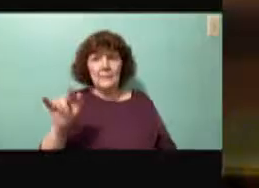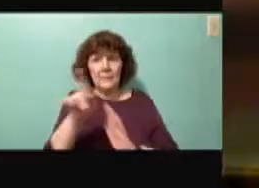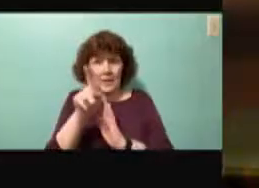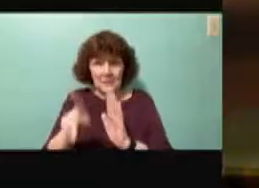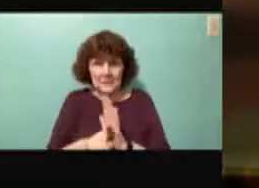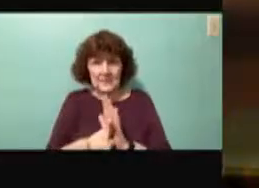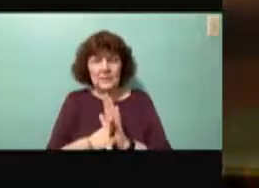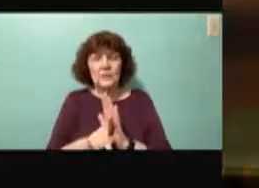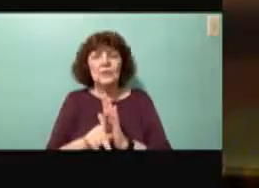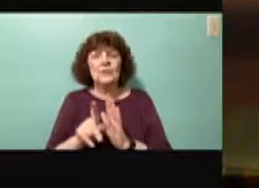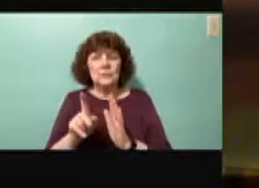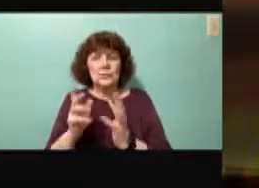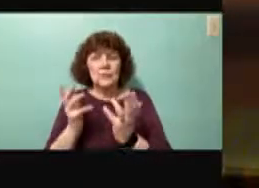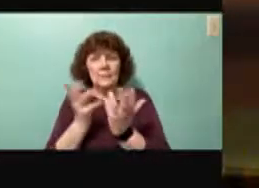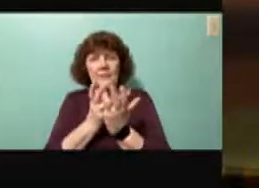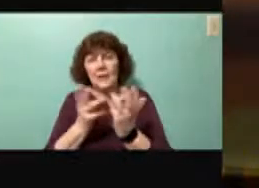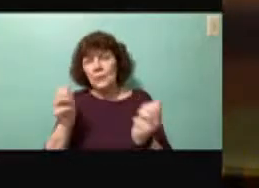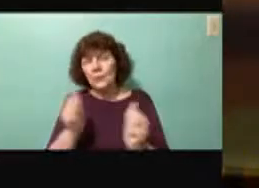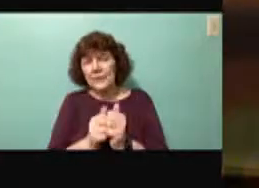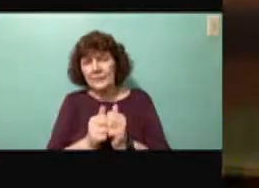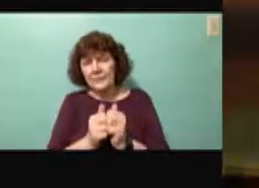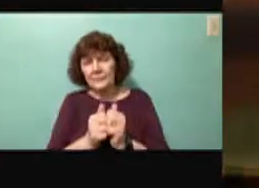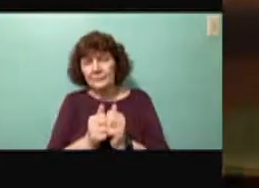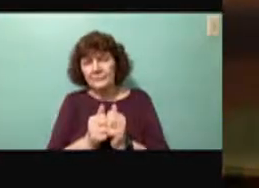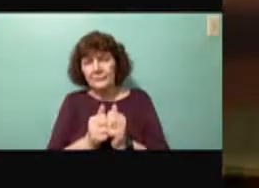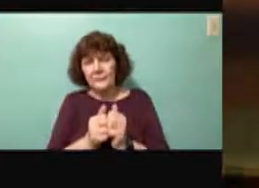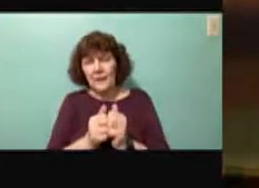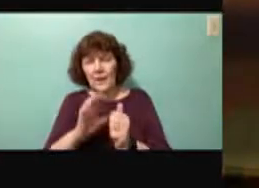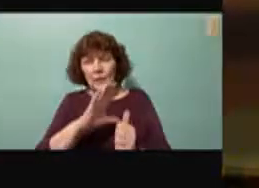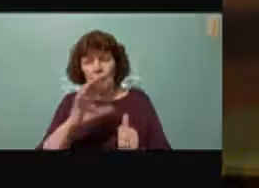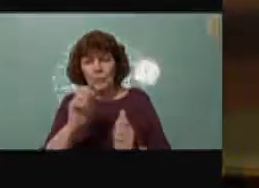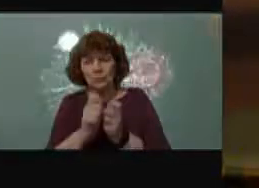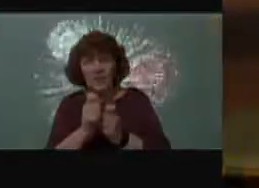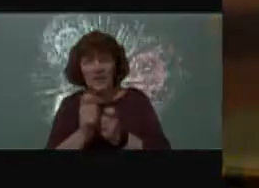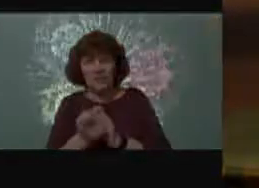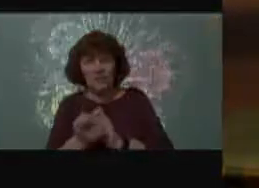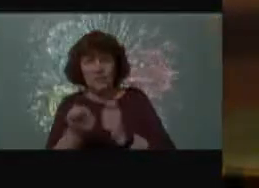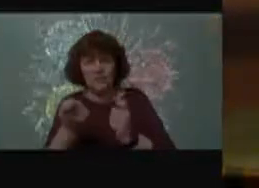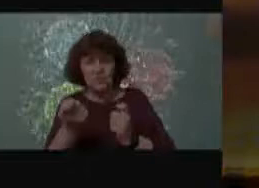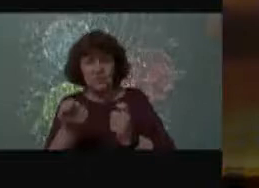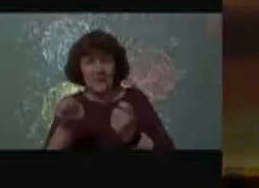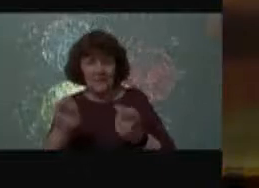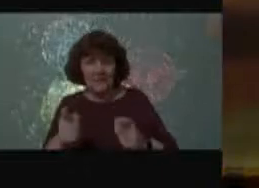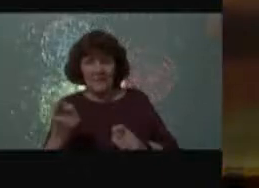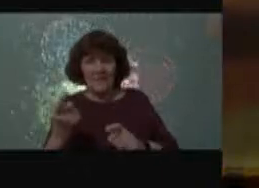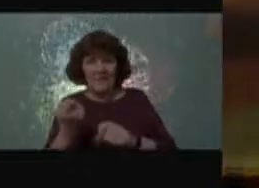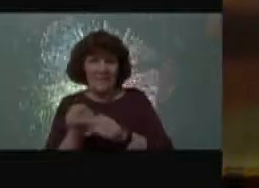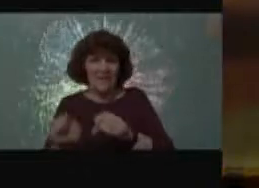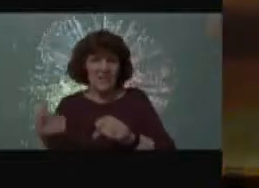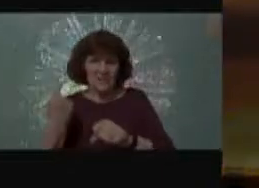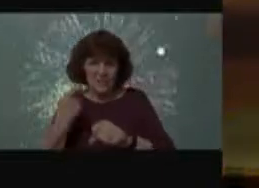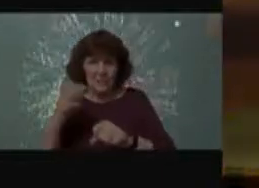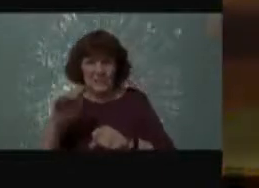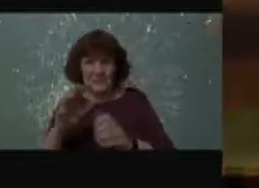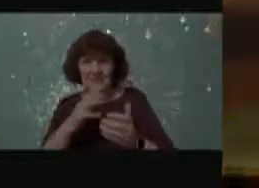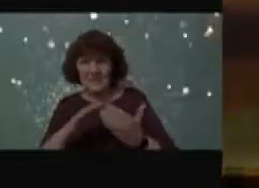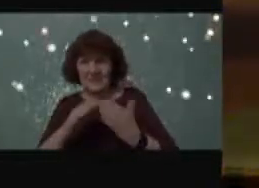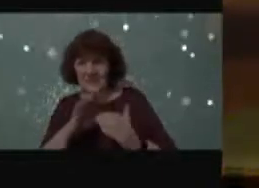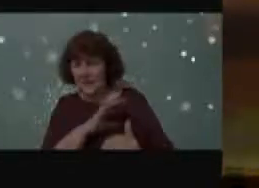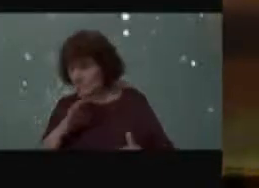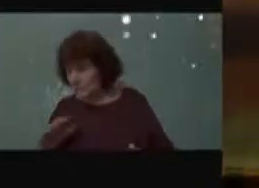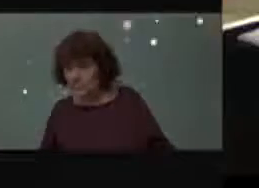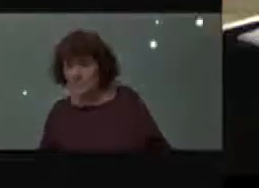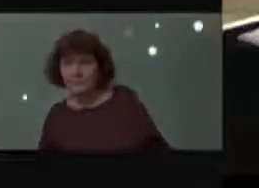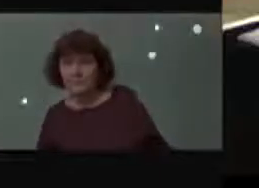comply with the code changes that were done late last year by city council. So, and that's been